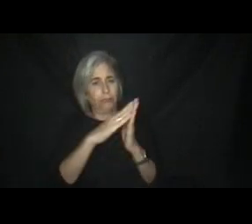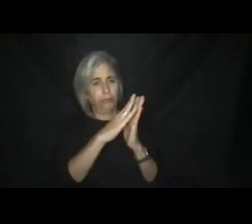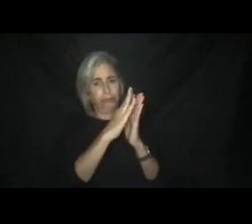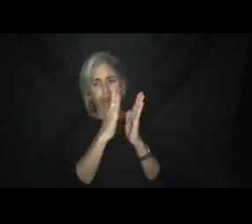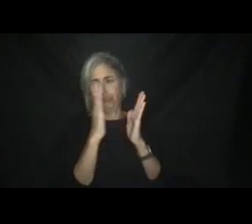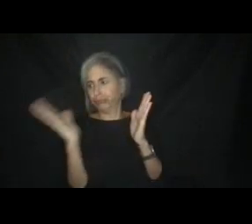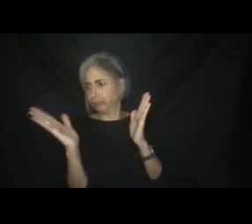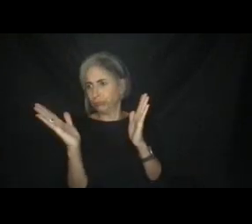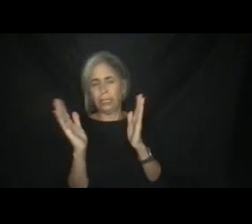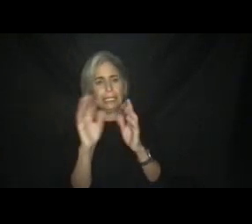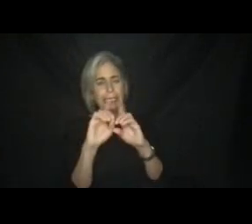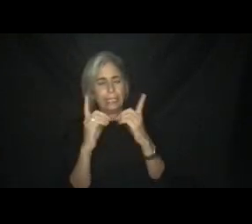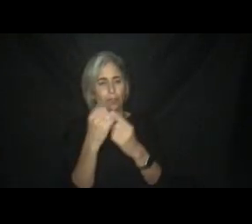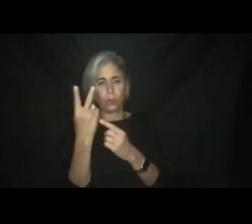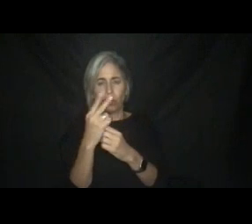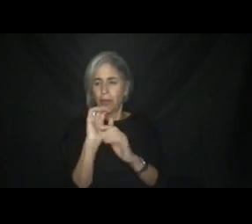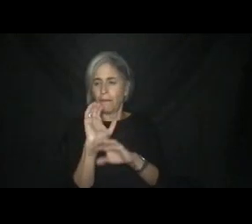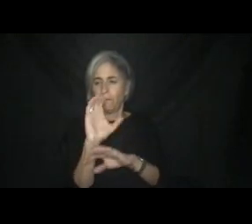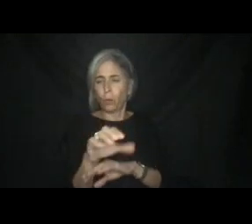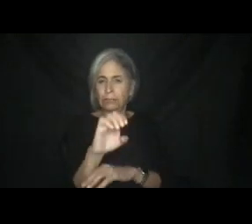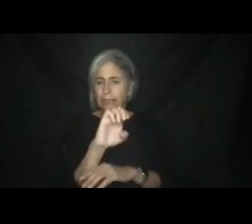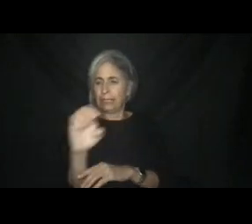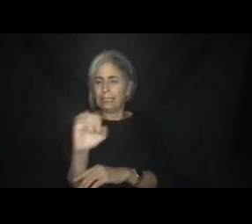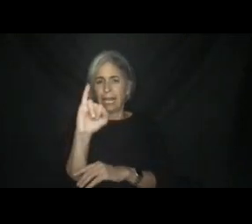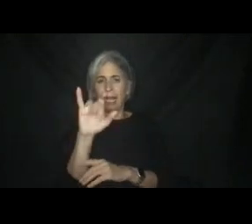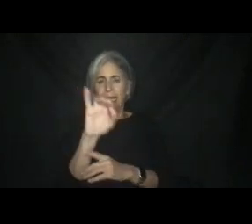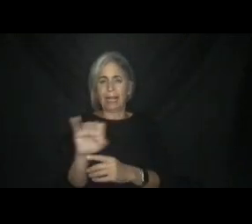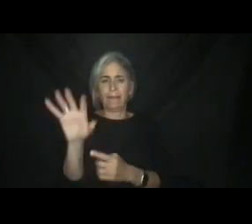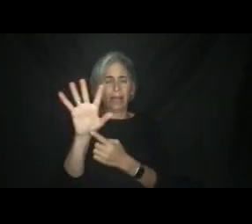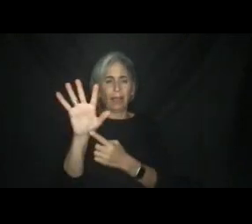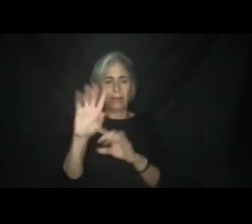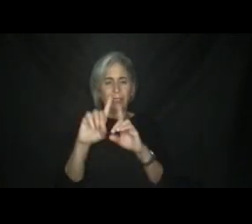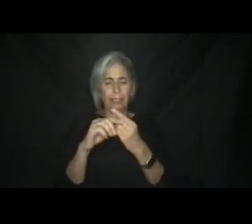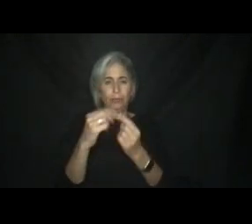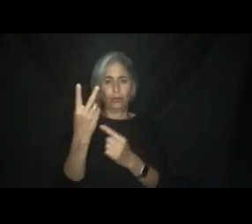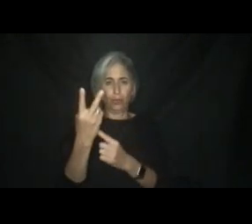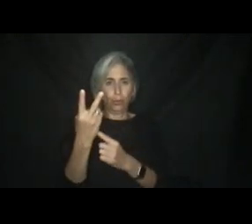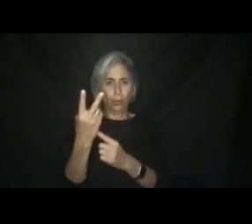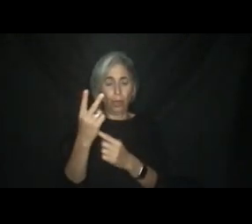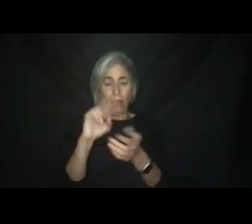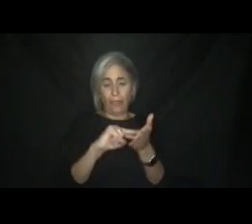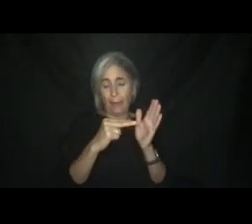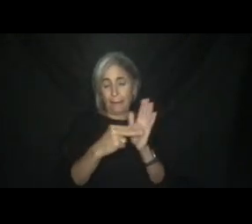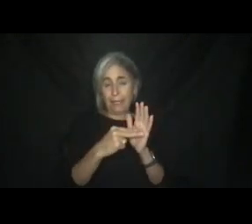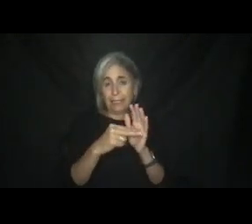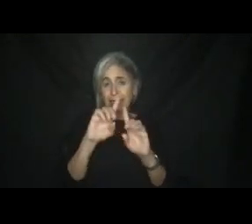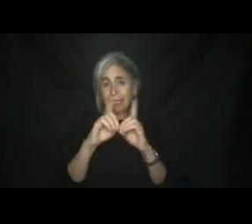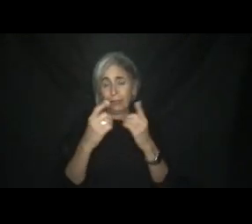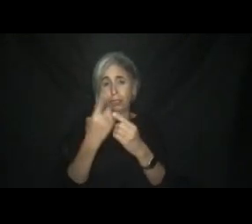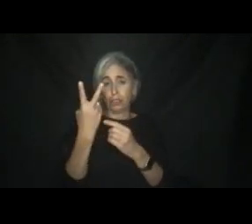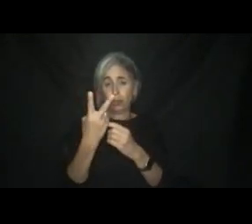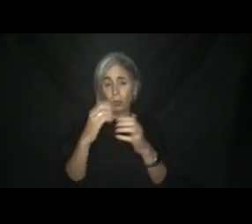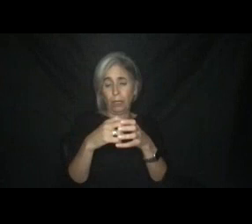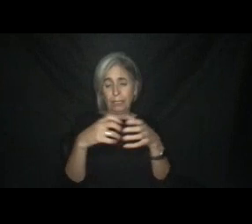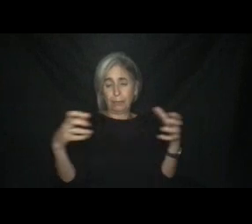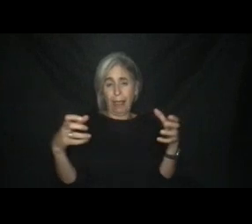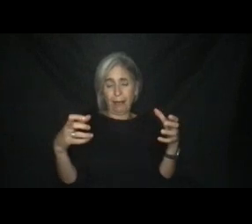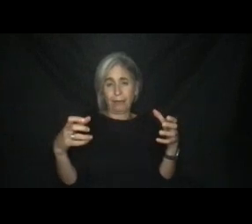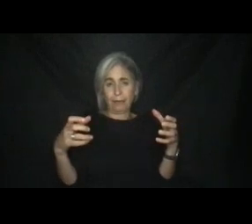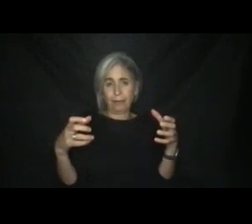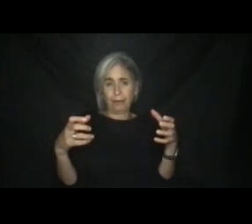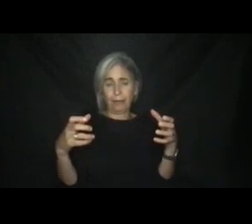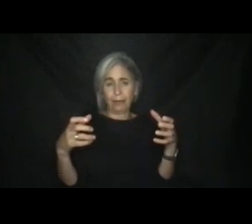is forced east to I-95, taking territory from District 2, which in turn forces District 2 to expand elsewhere. It does